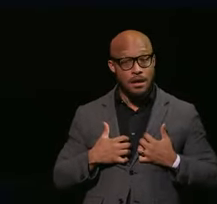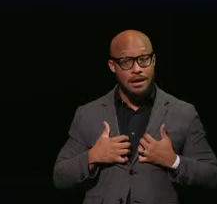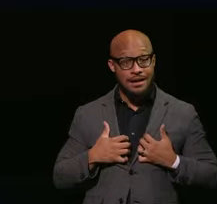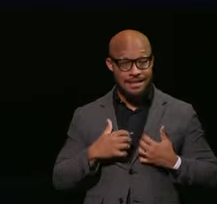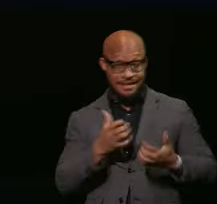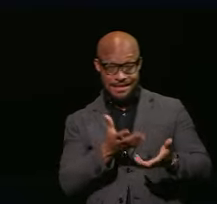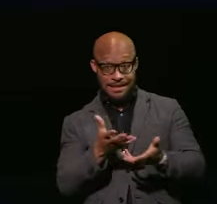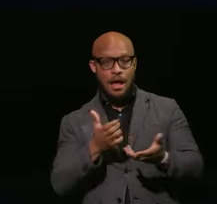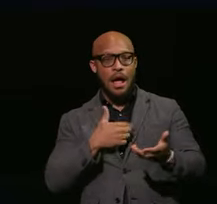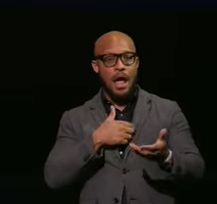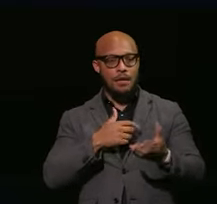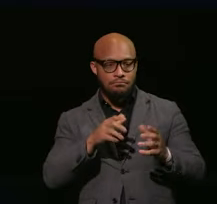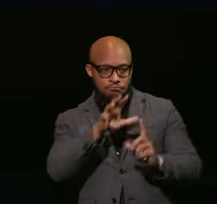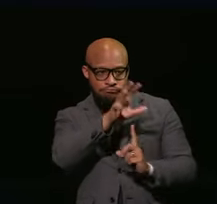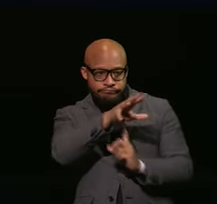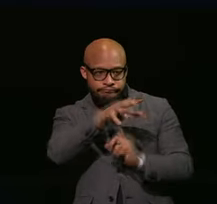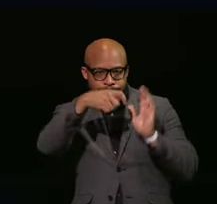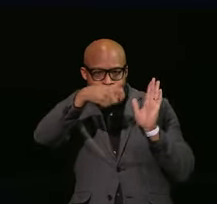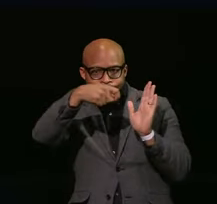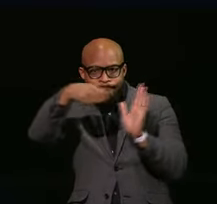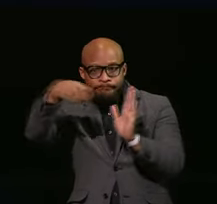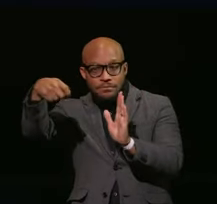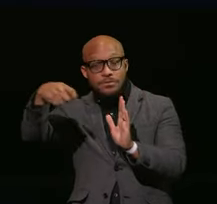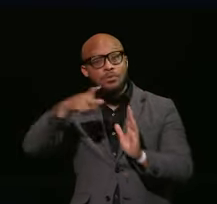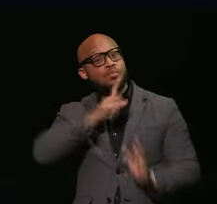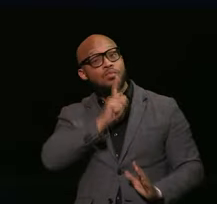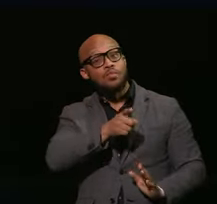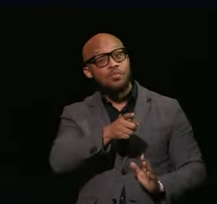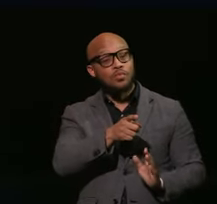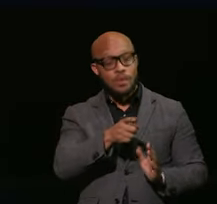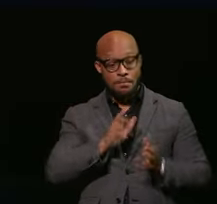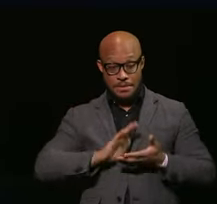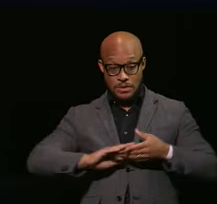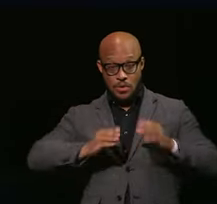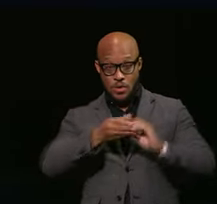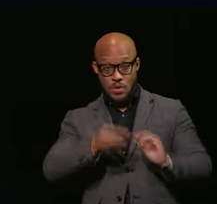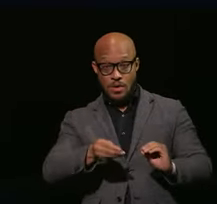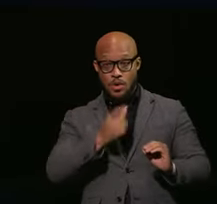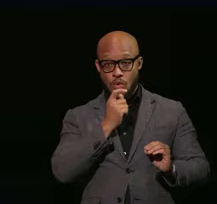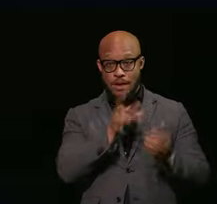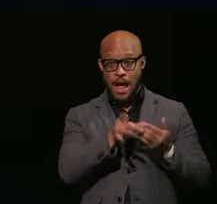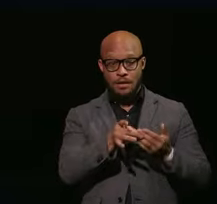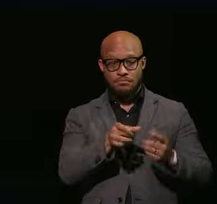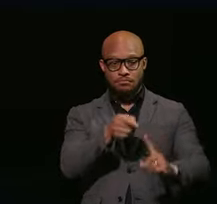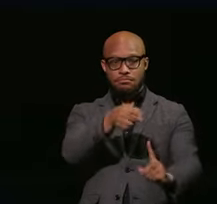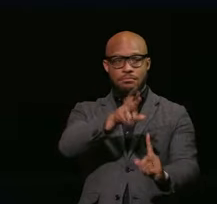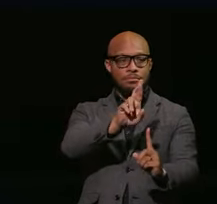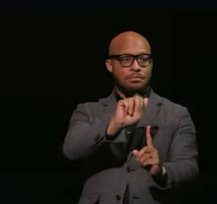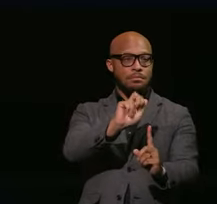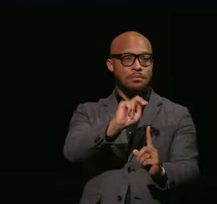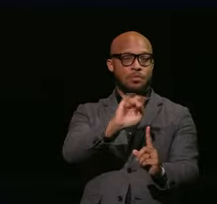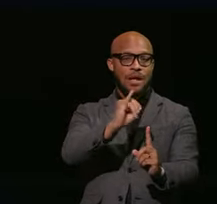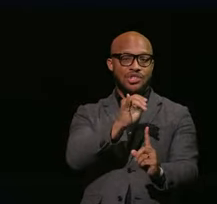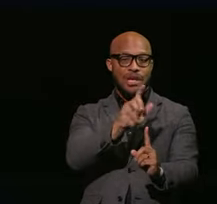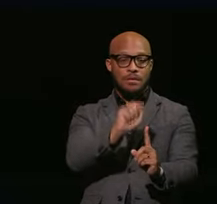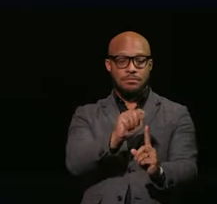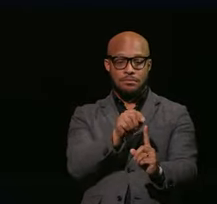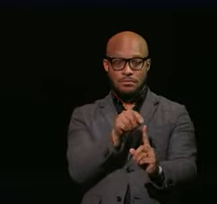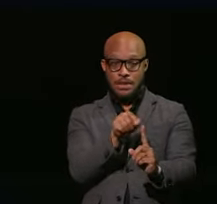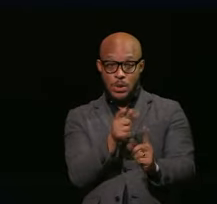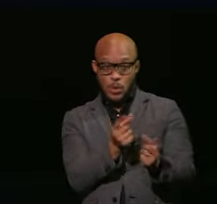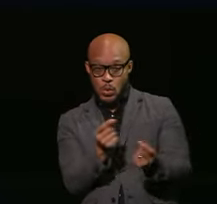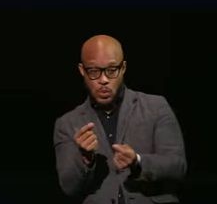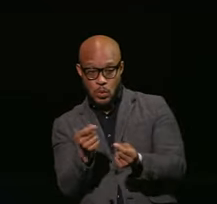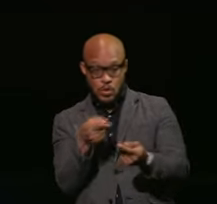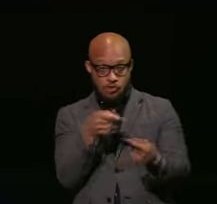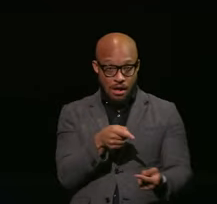you know, he was the guide. You know, I literally just filmed whatever it was that he was doing and what he was struggling